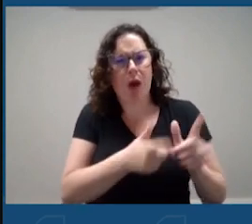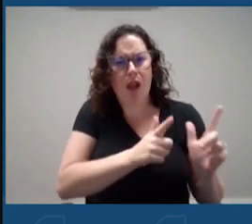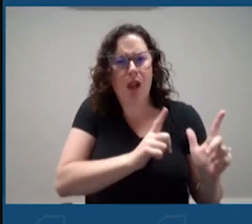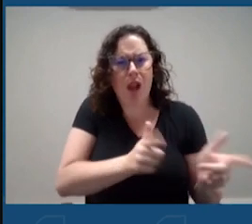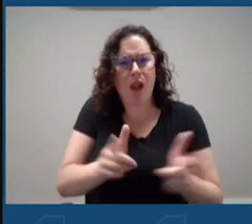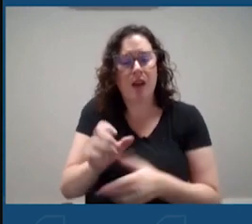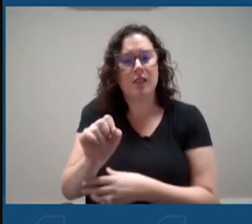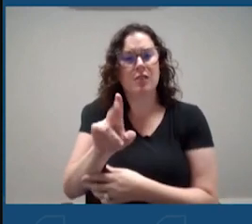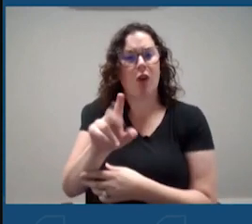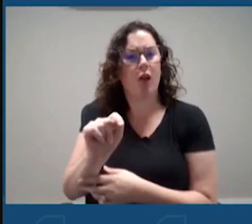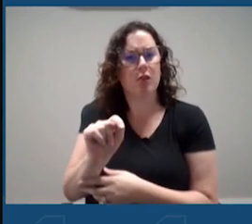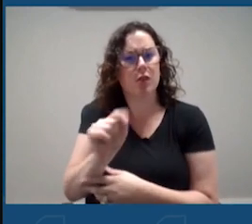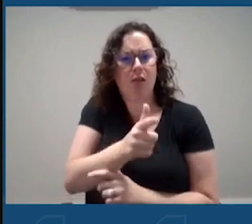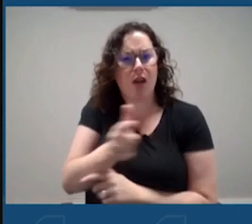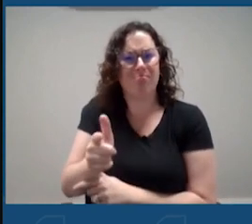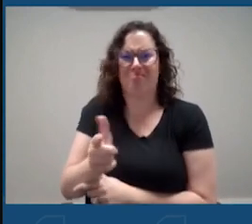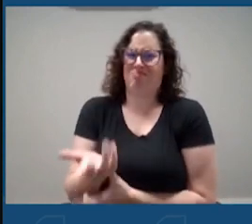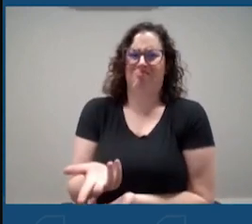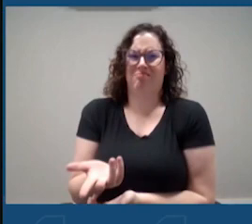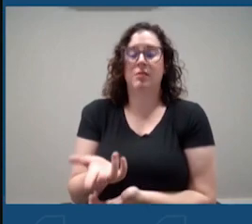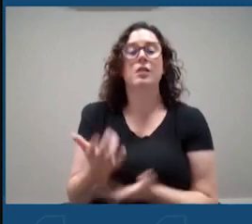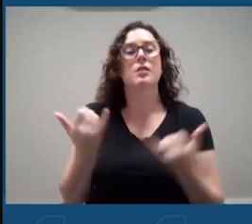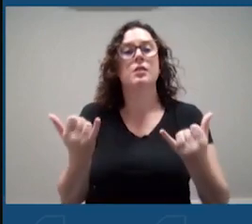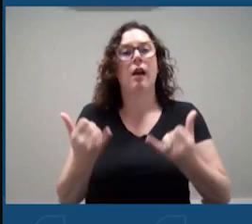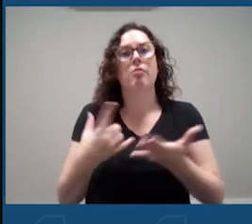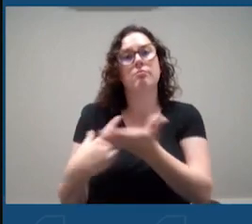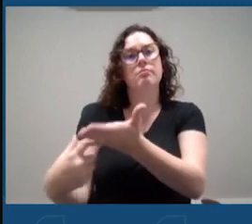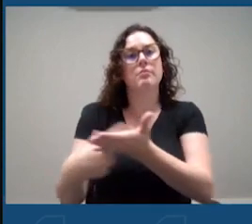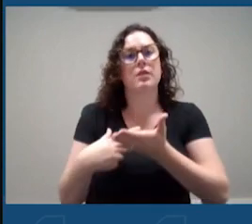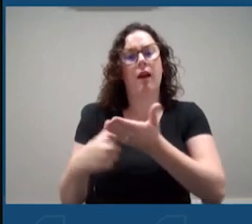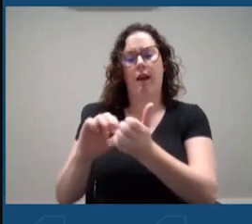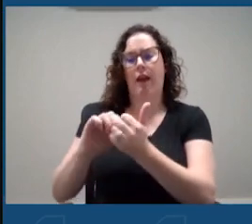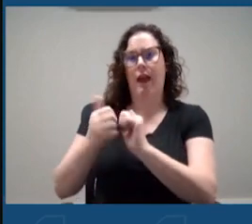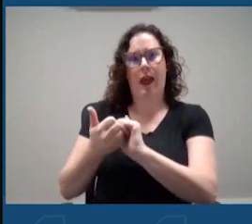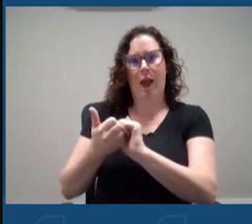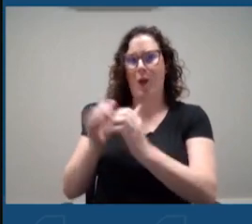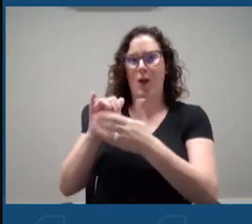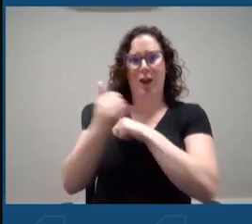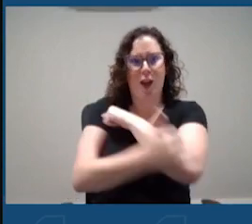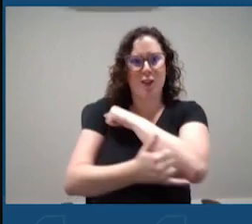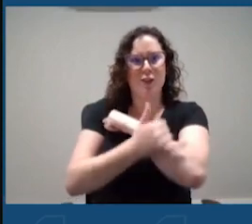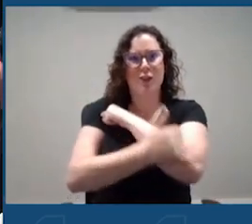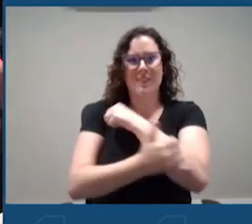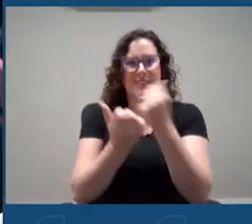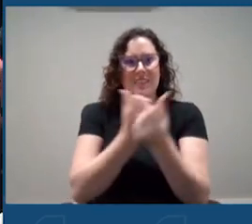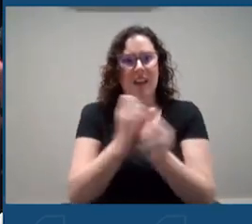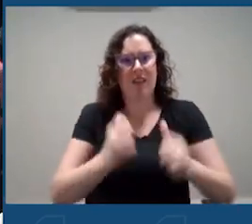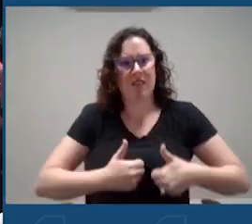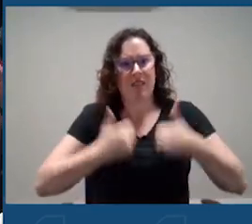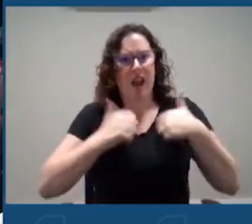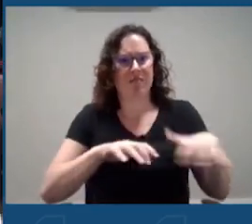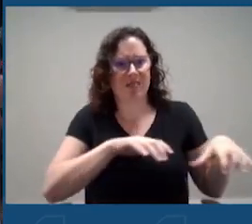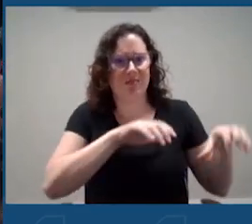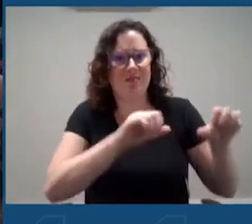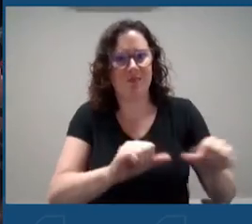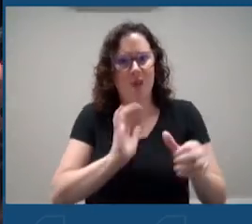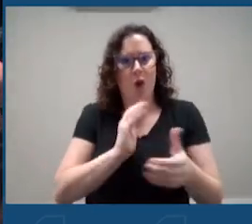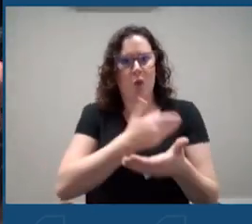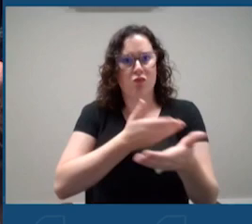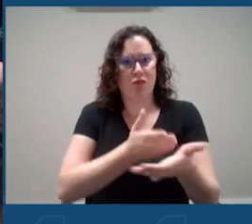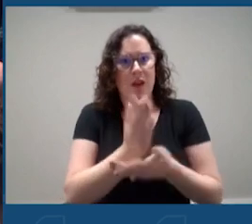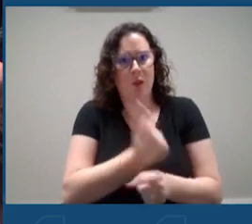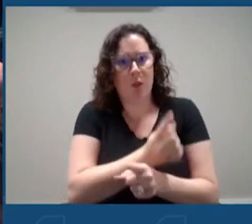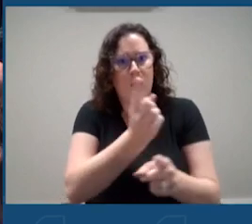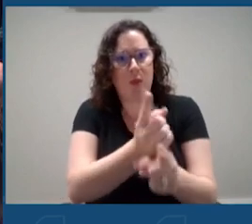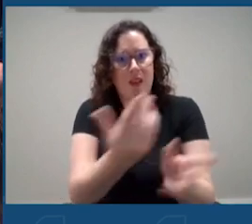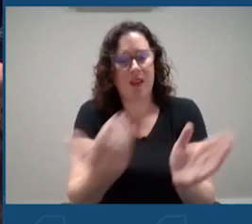start talking about how we reclaim our country, how we start saving lives, and get back to the nation that we all